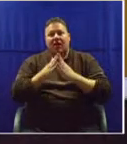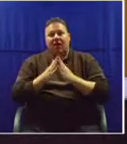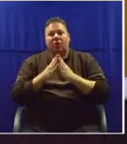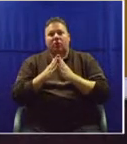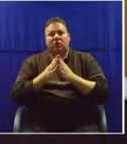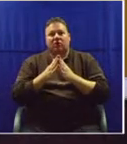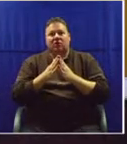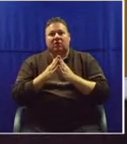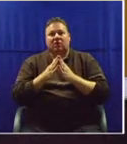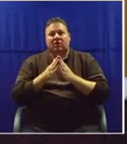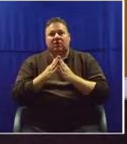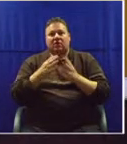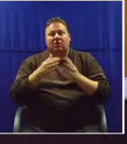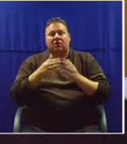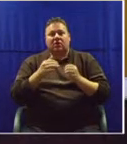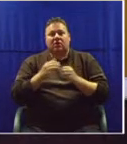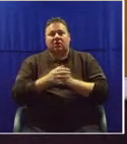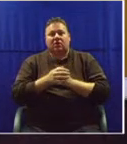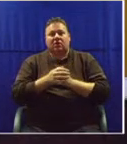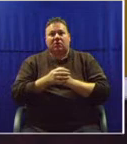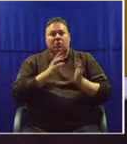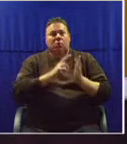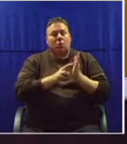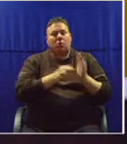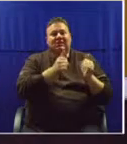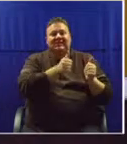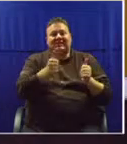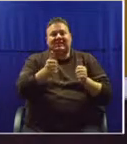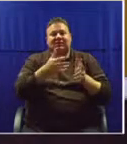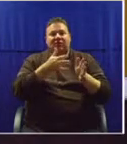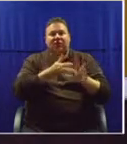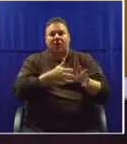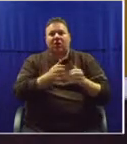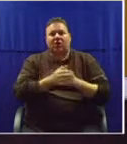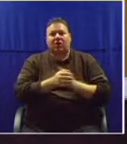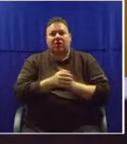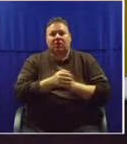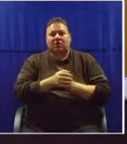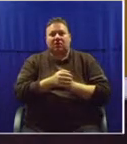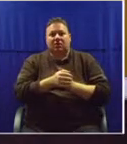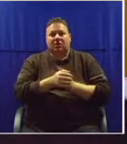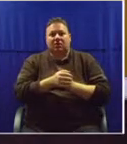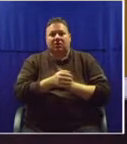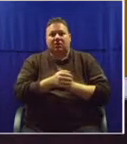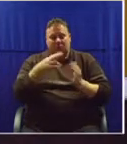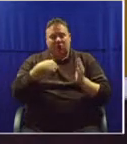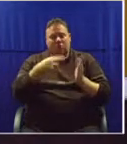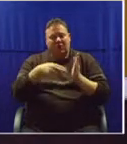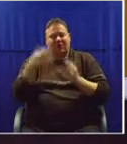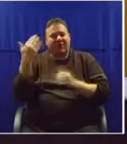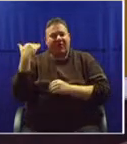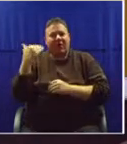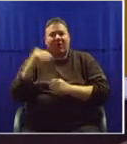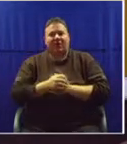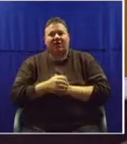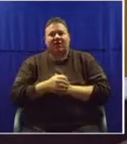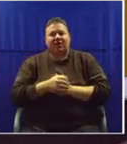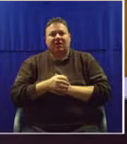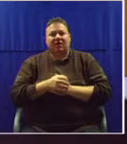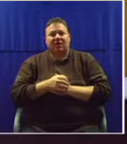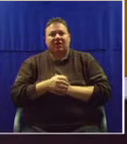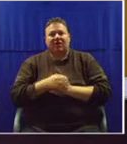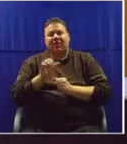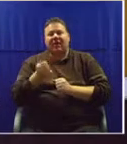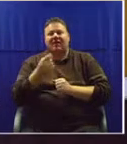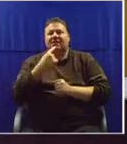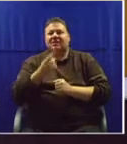terms of the procedure prescribed in Rule 66 by stating he or she is rising, which is what I was reading earlier on. And then it